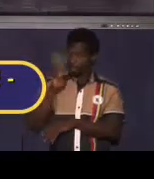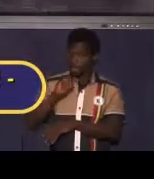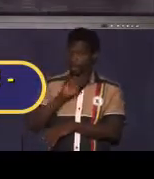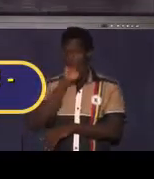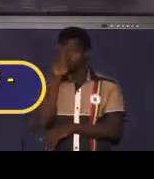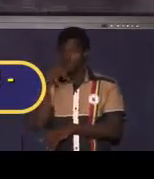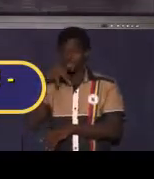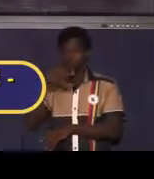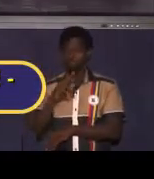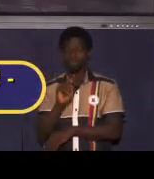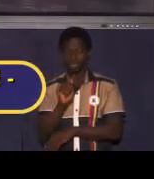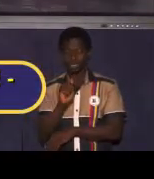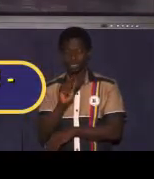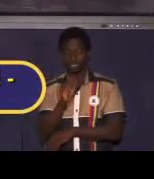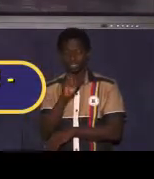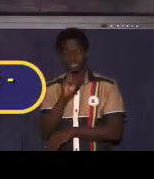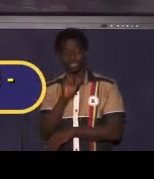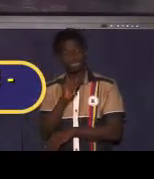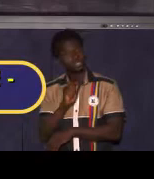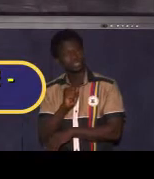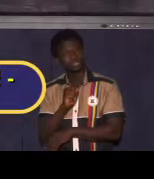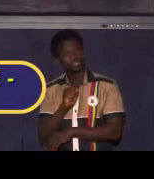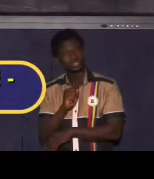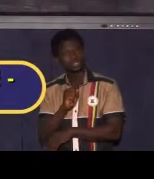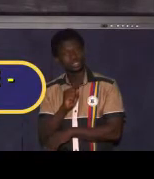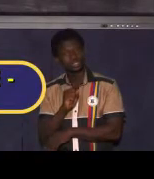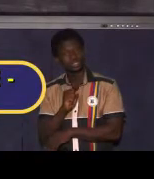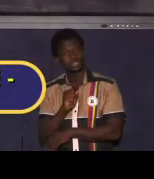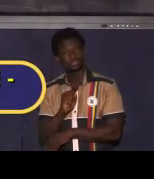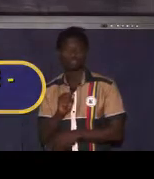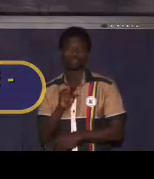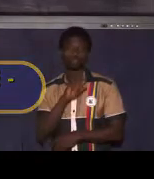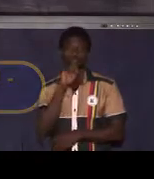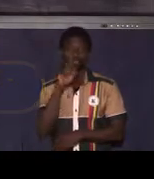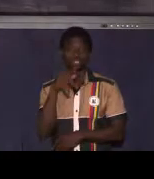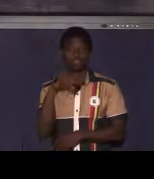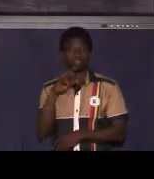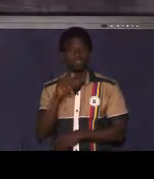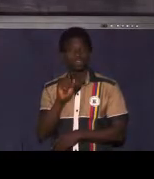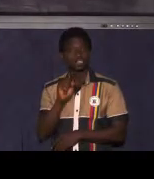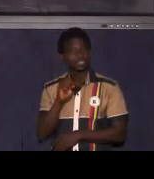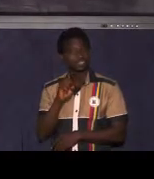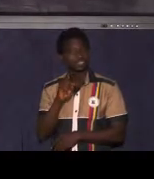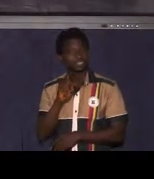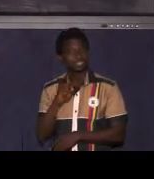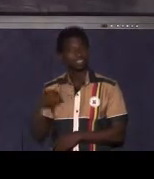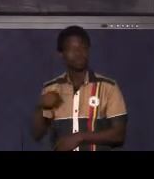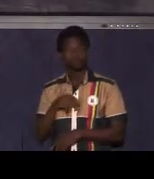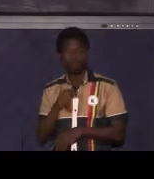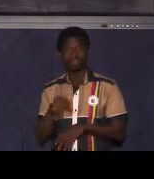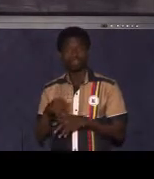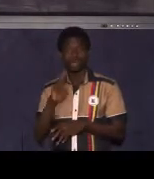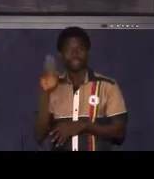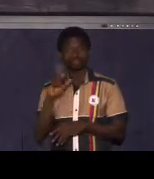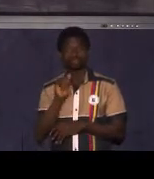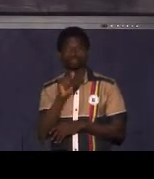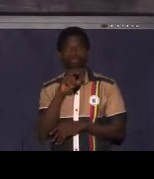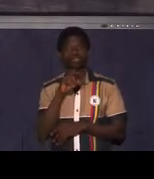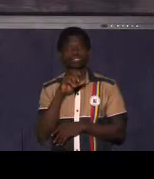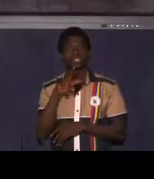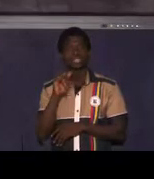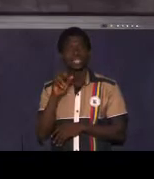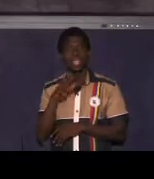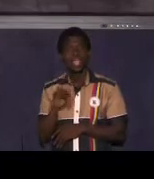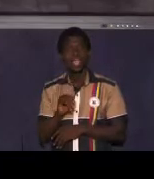We also call them question phrases. We call them what? We also call them question phrases. We normally